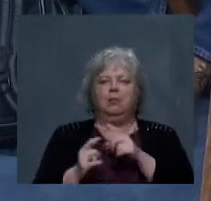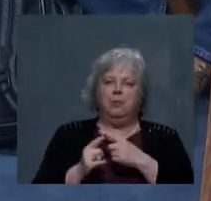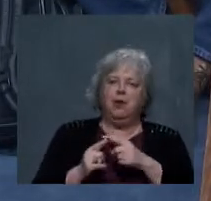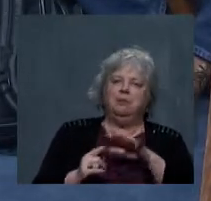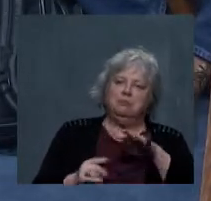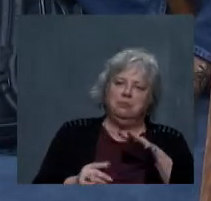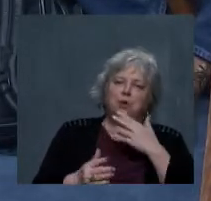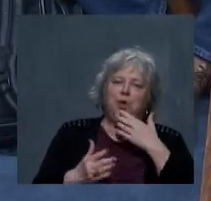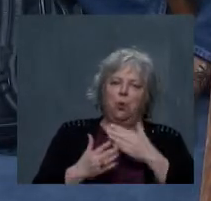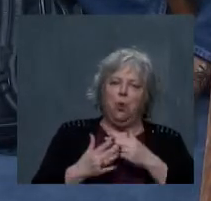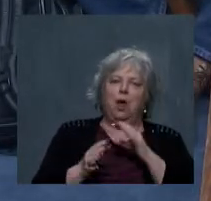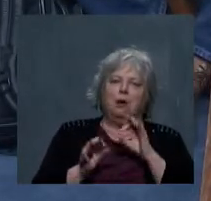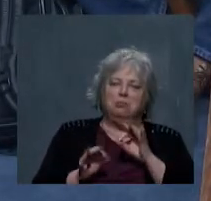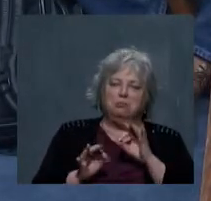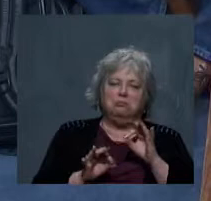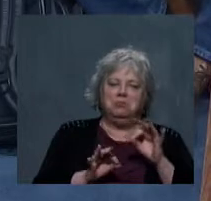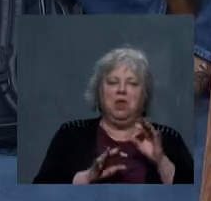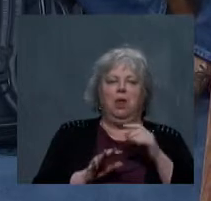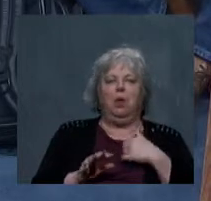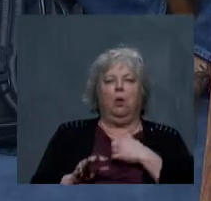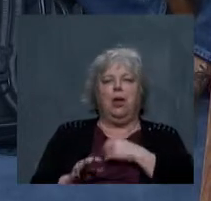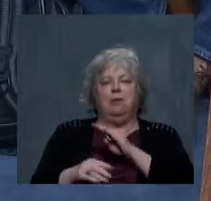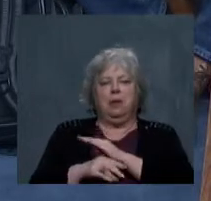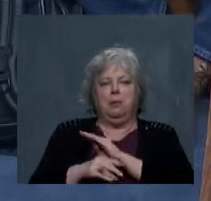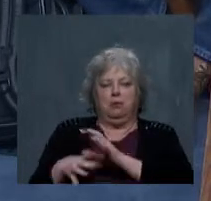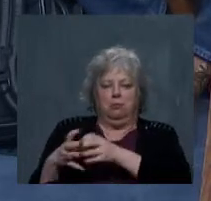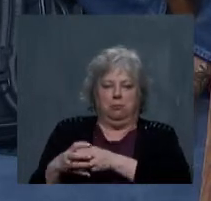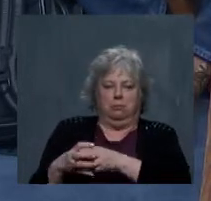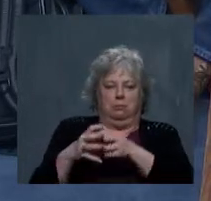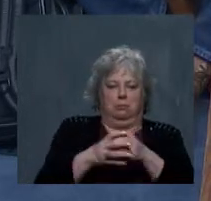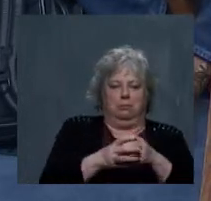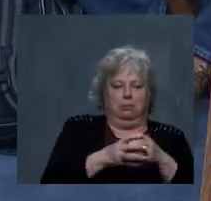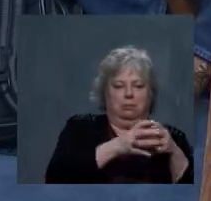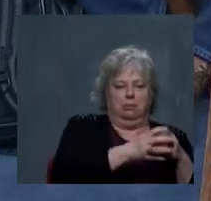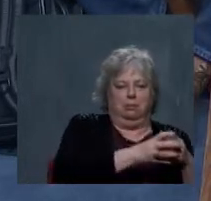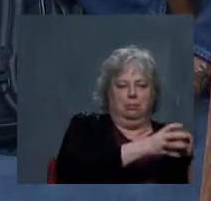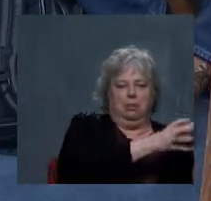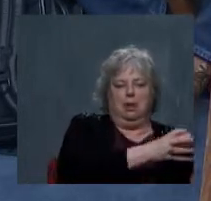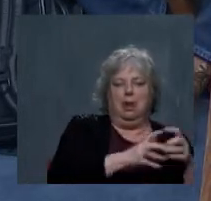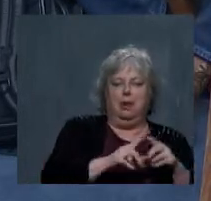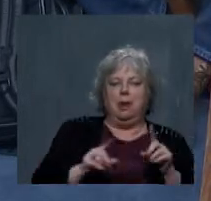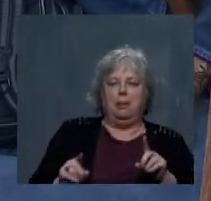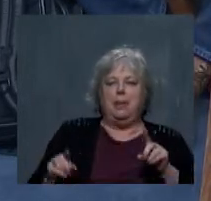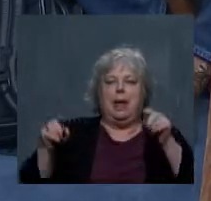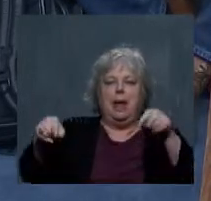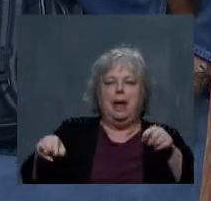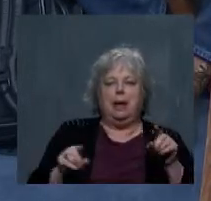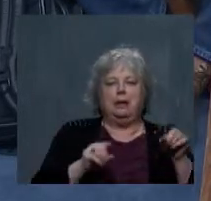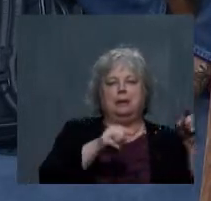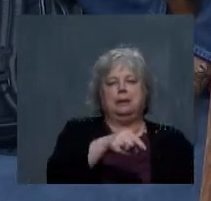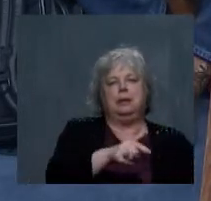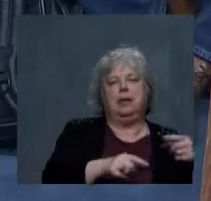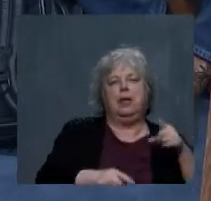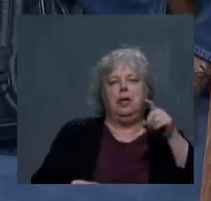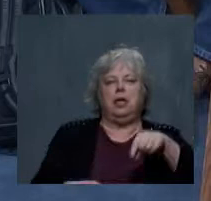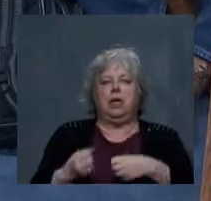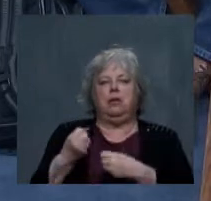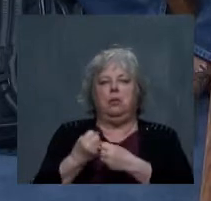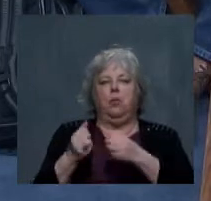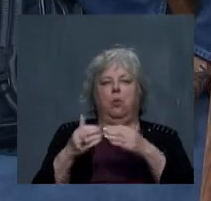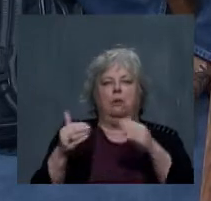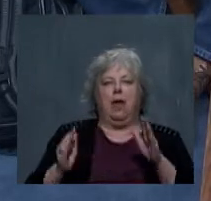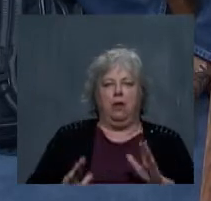the commercial clusters, but behind those commercial clusters, you need the support of